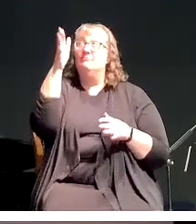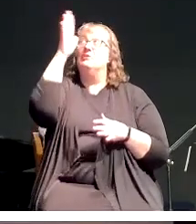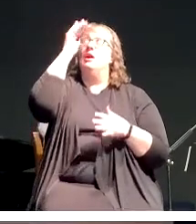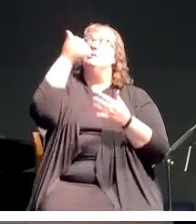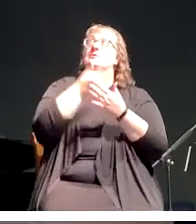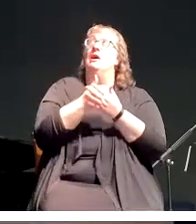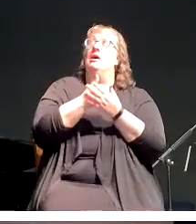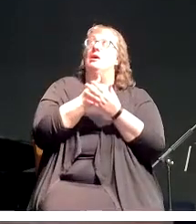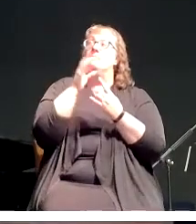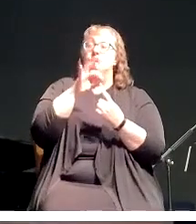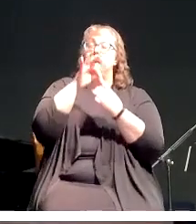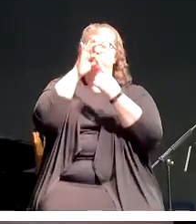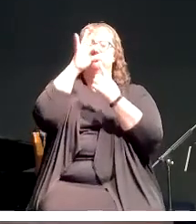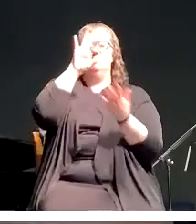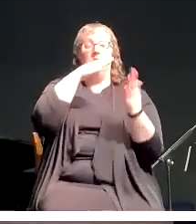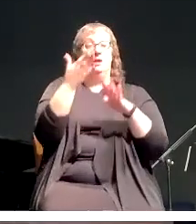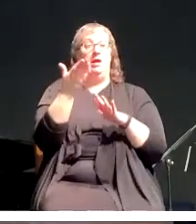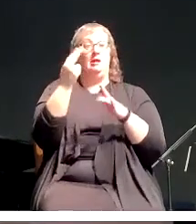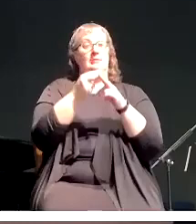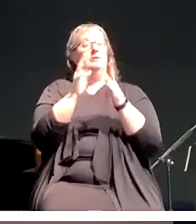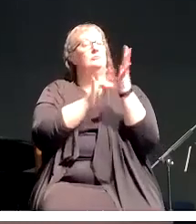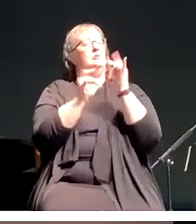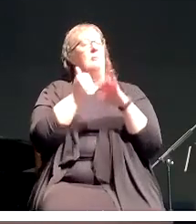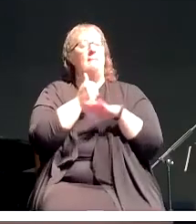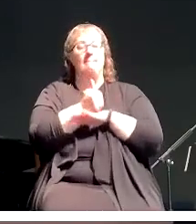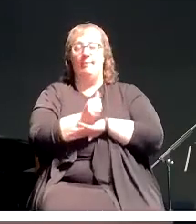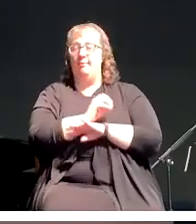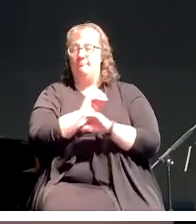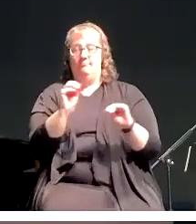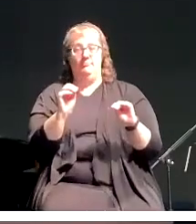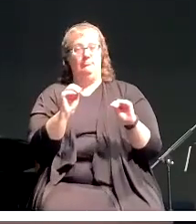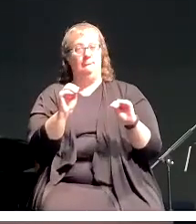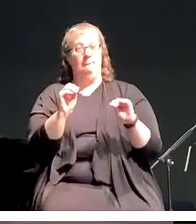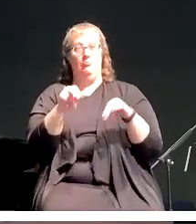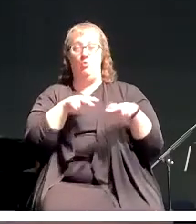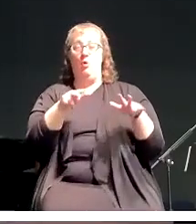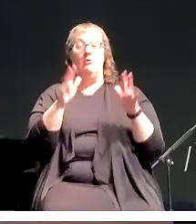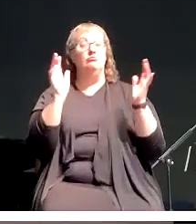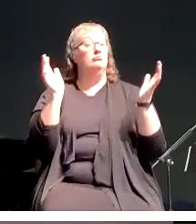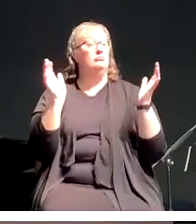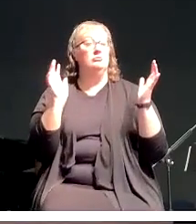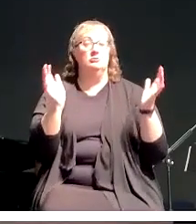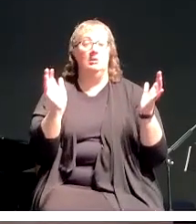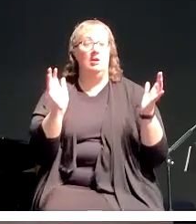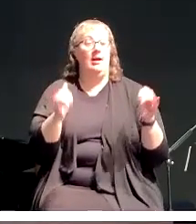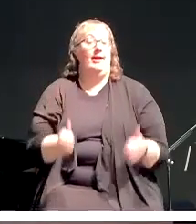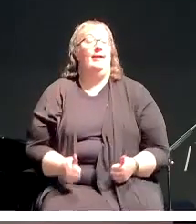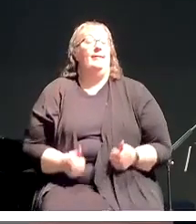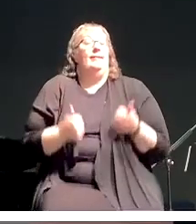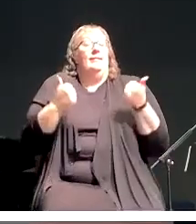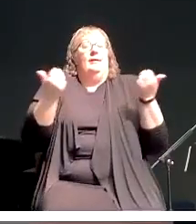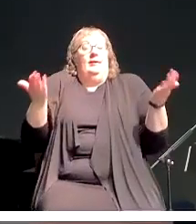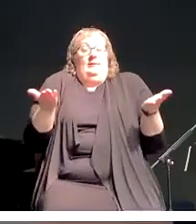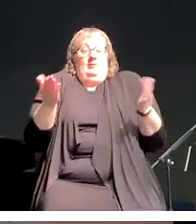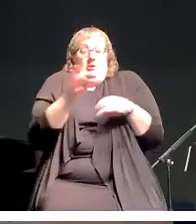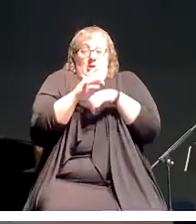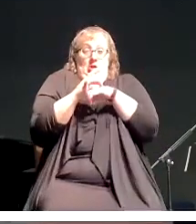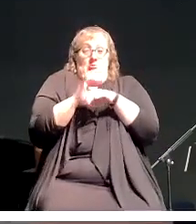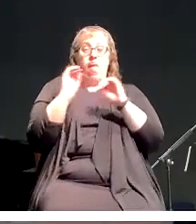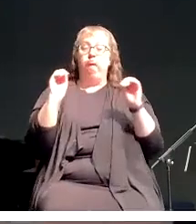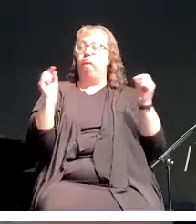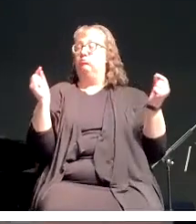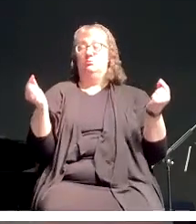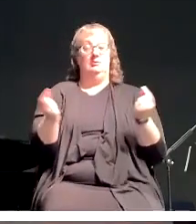name was Jesus, and Jesus was blameless. He walked, talked, and lived on this earth without